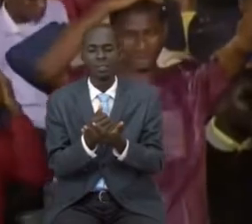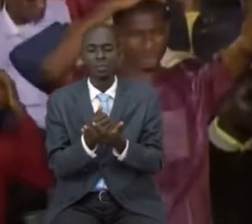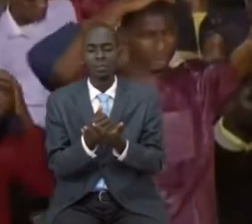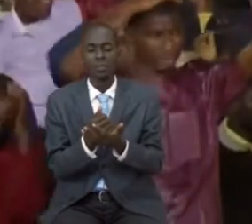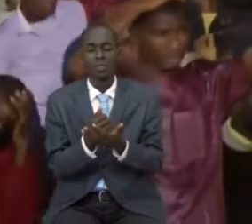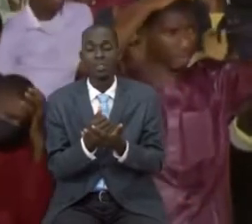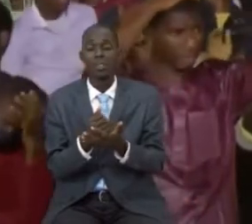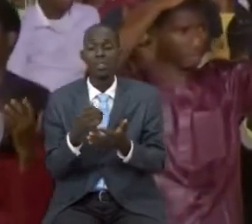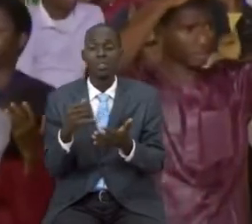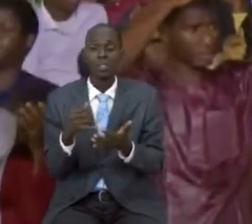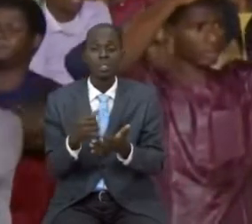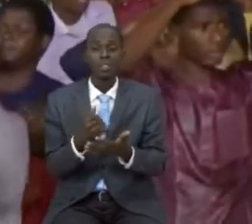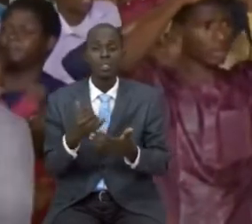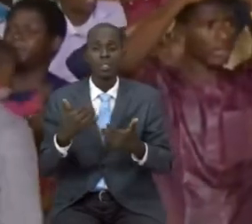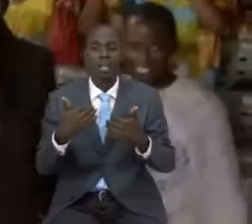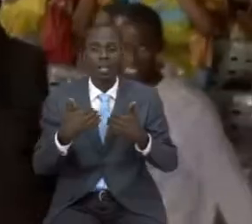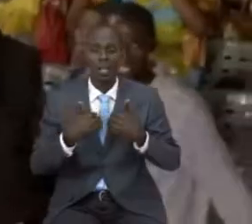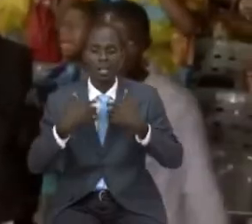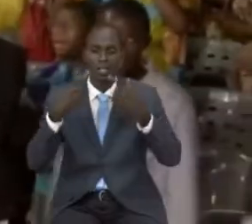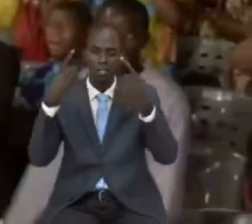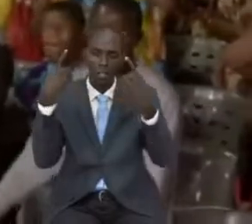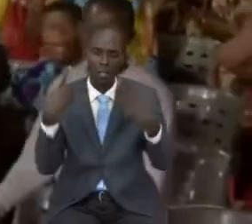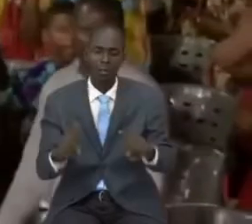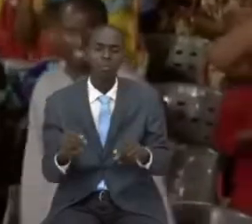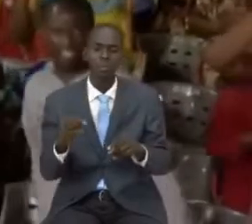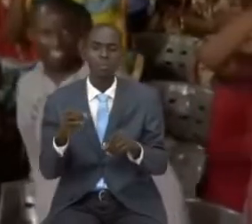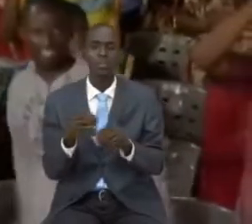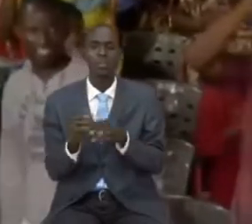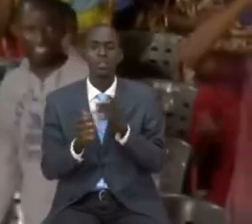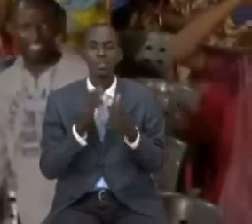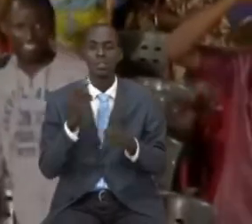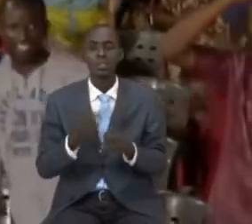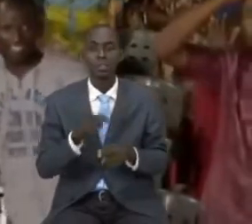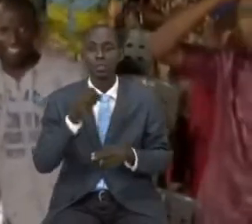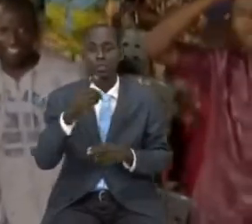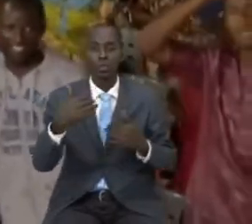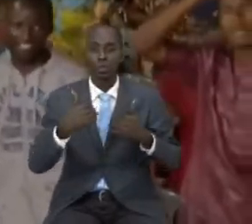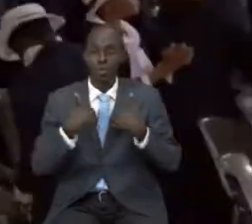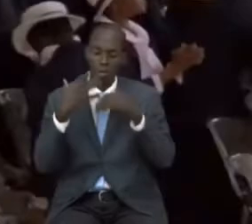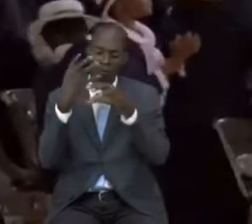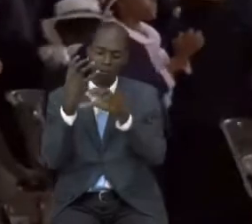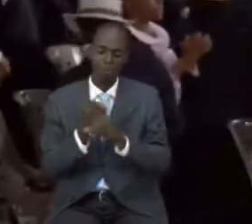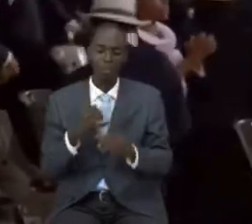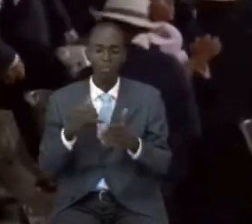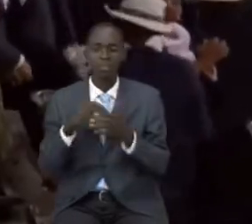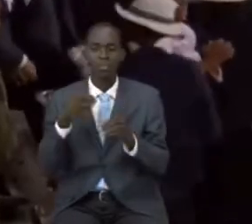It has happened. You have got it.